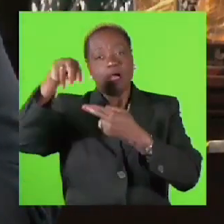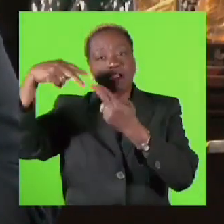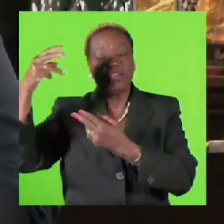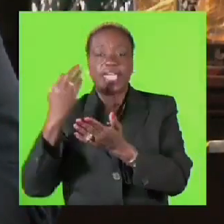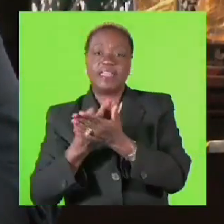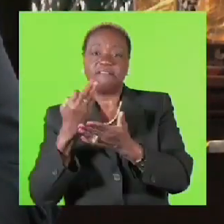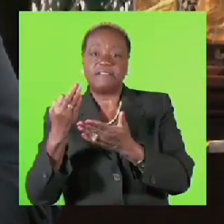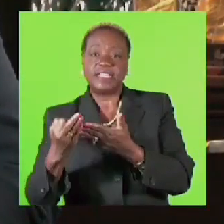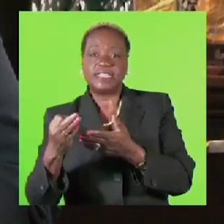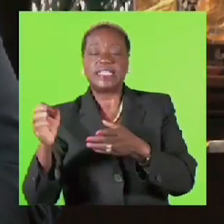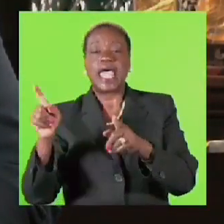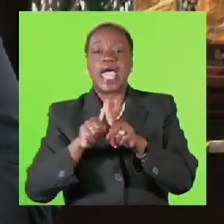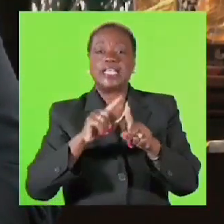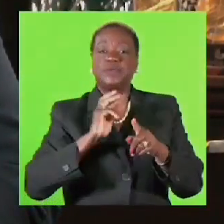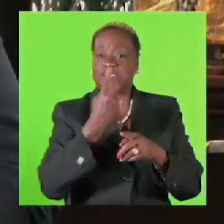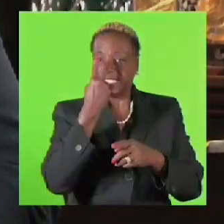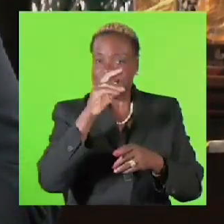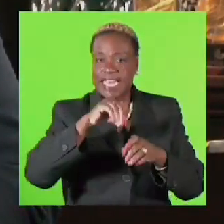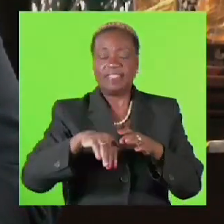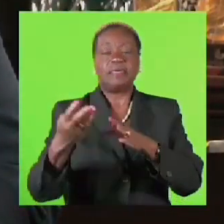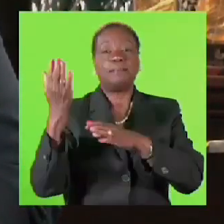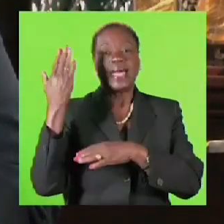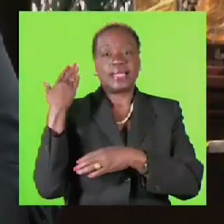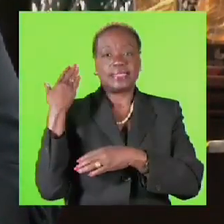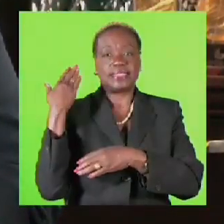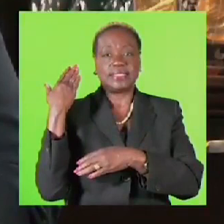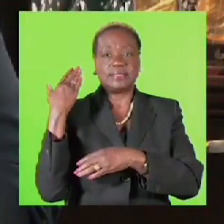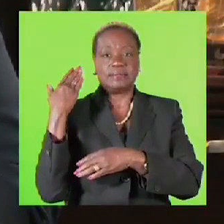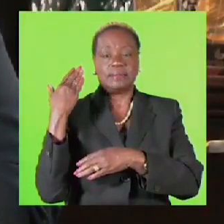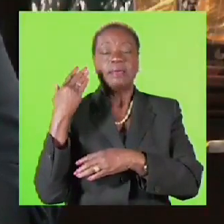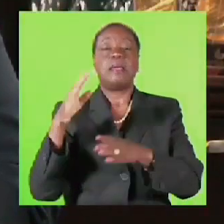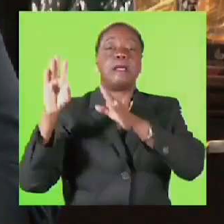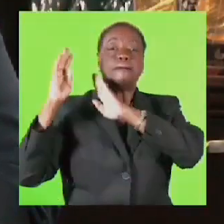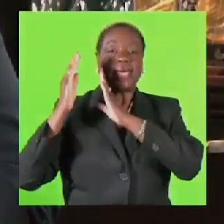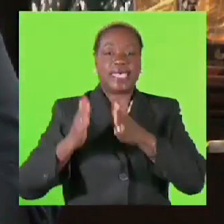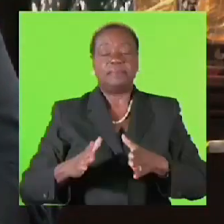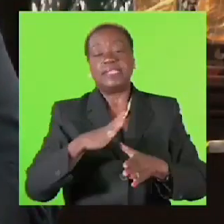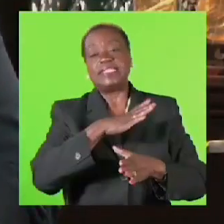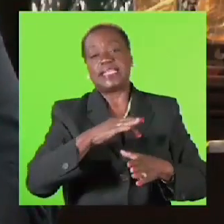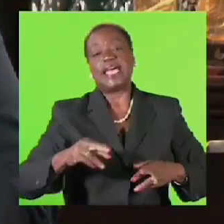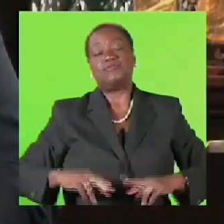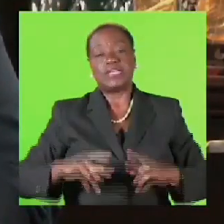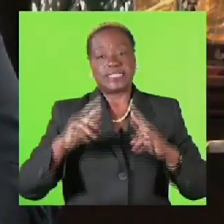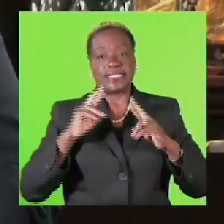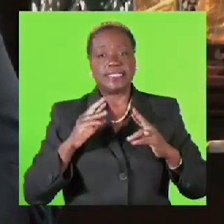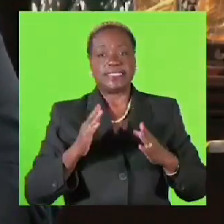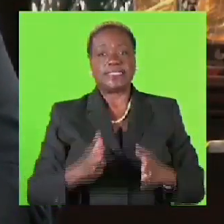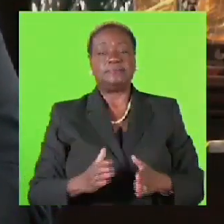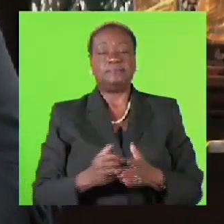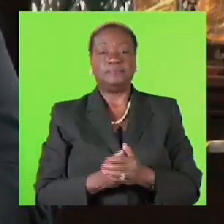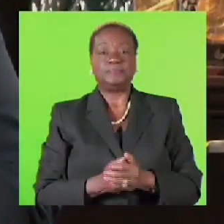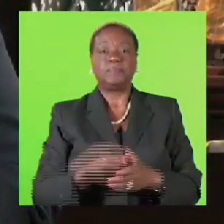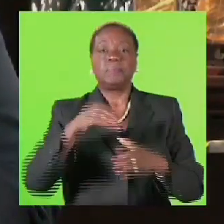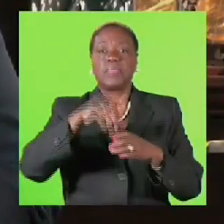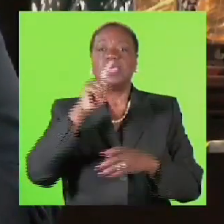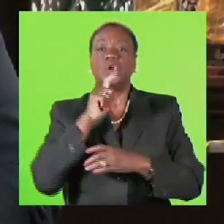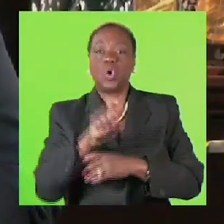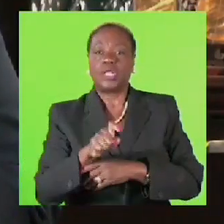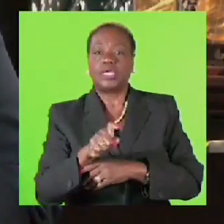funds, as we have seen in the past. Fellow Bahamians and residents,